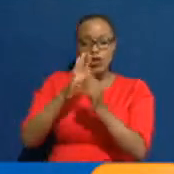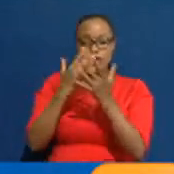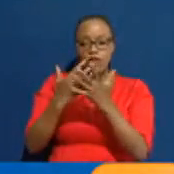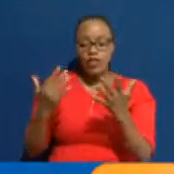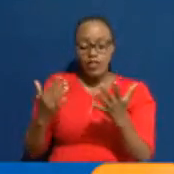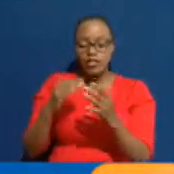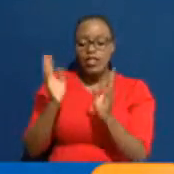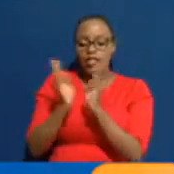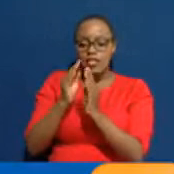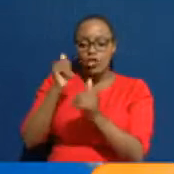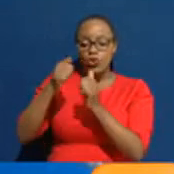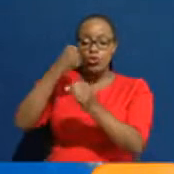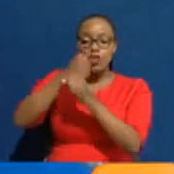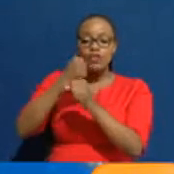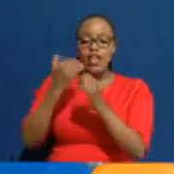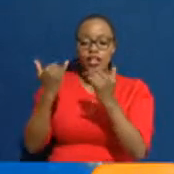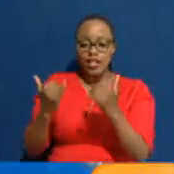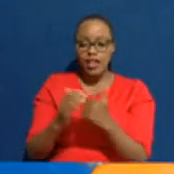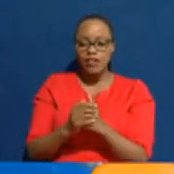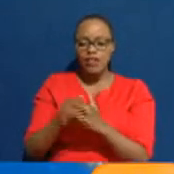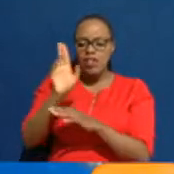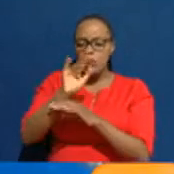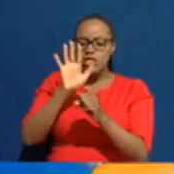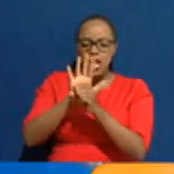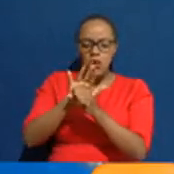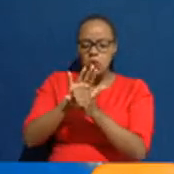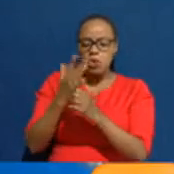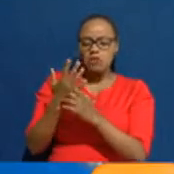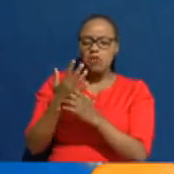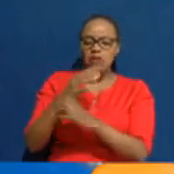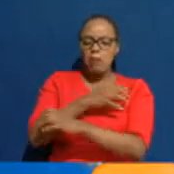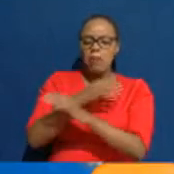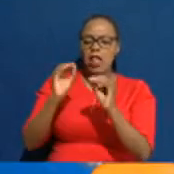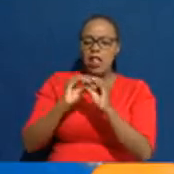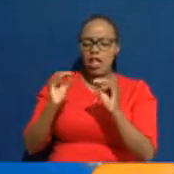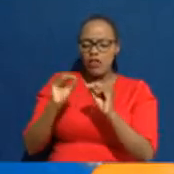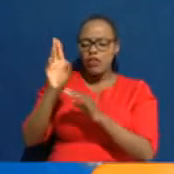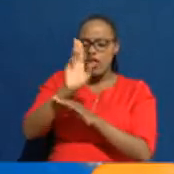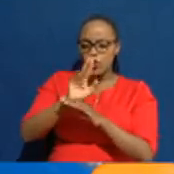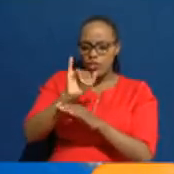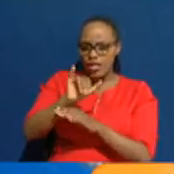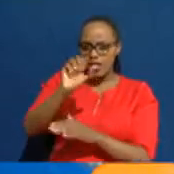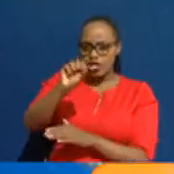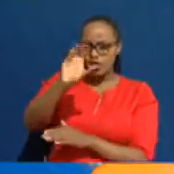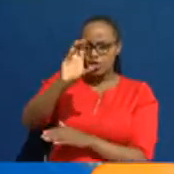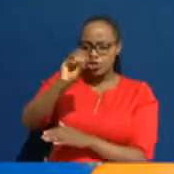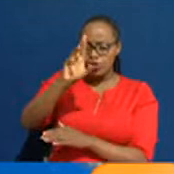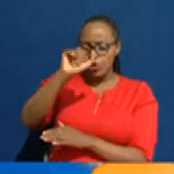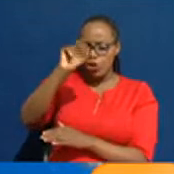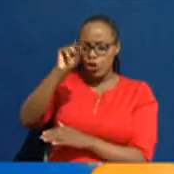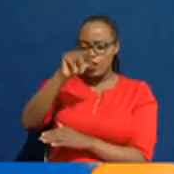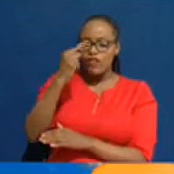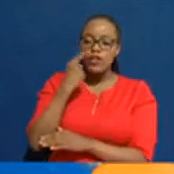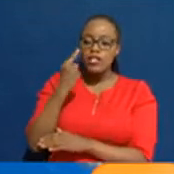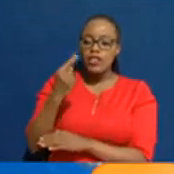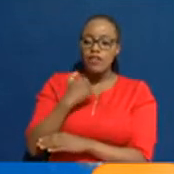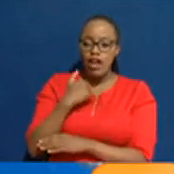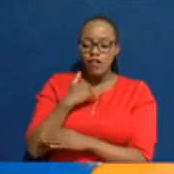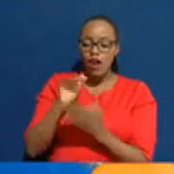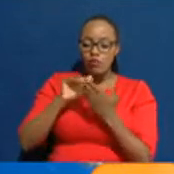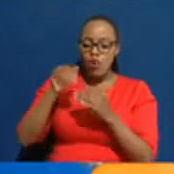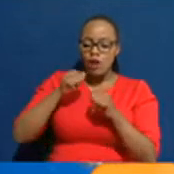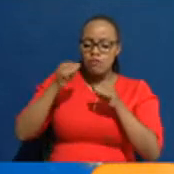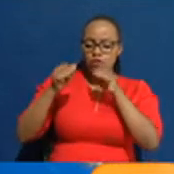session tu tumefanya hapa. Hawatumii nguvu sana. Wanatumia scoring. Wanatumia scoring. Alafu nimeona pia wanatumia more